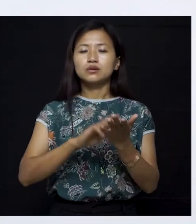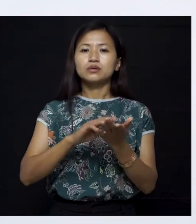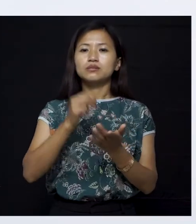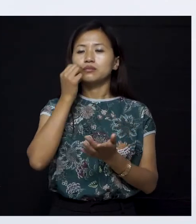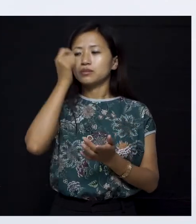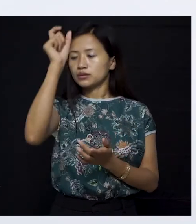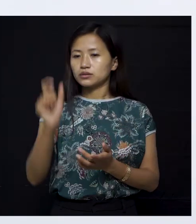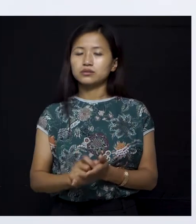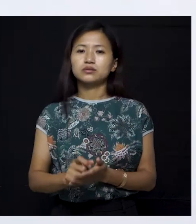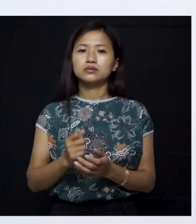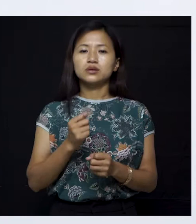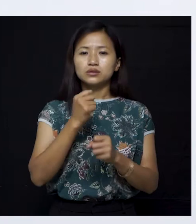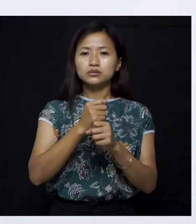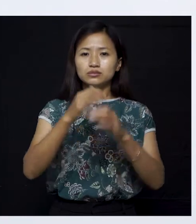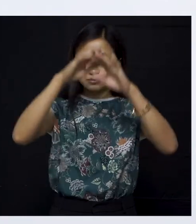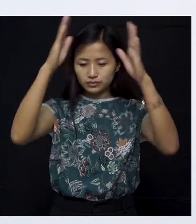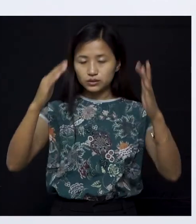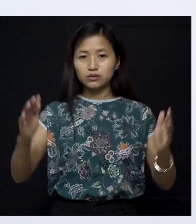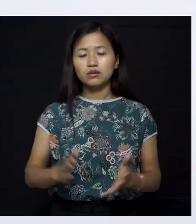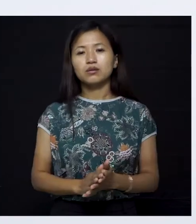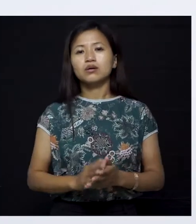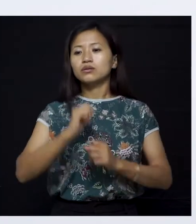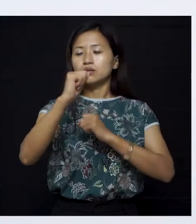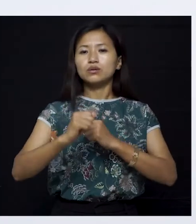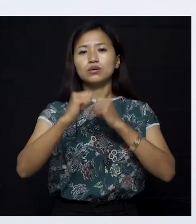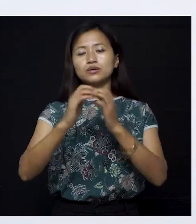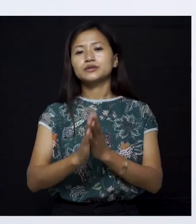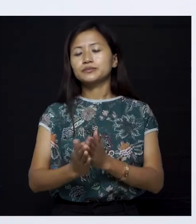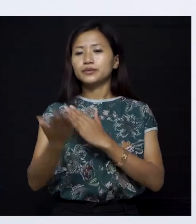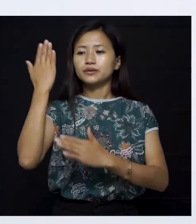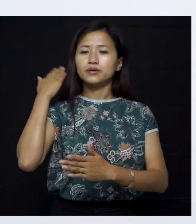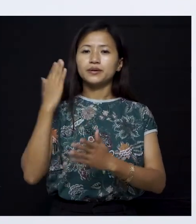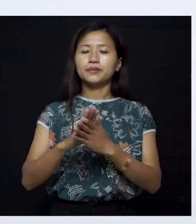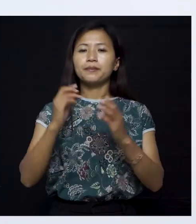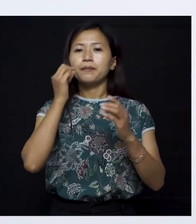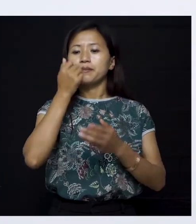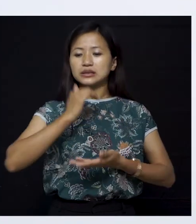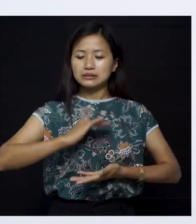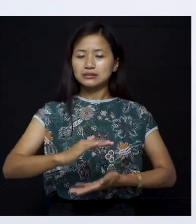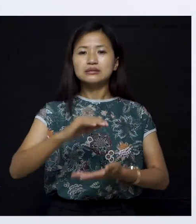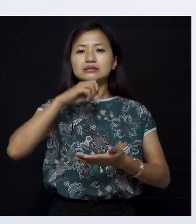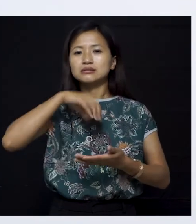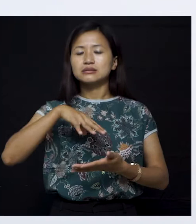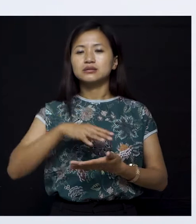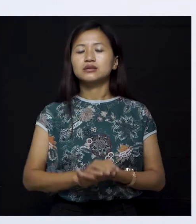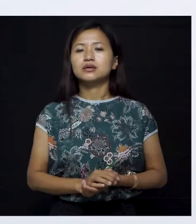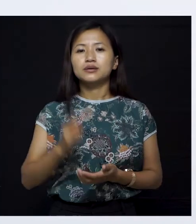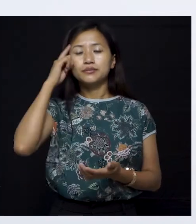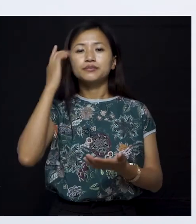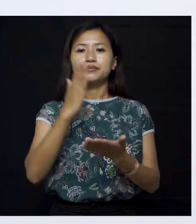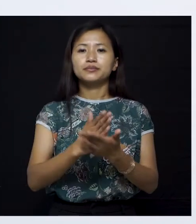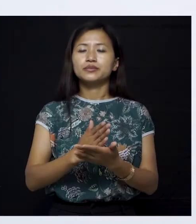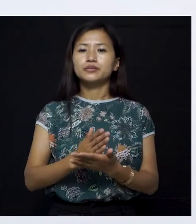ghost, okay? Michael's ghost on the horse behind Bartley. They were riding together. That means she believed that